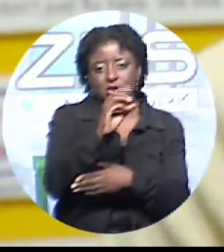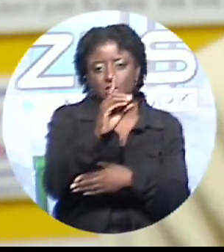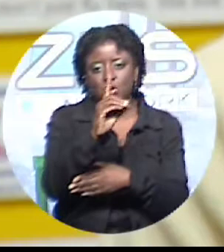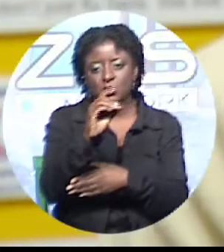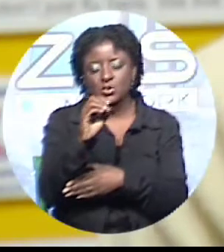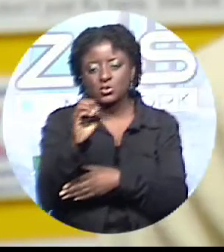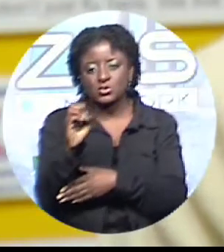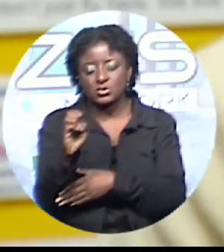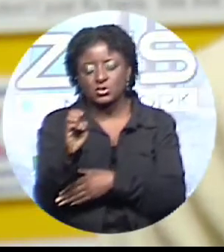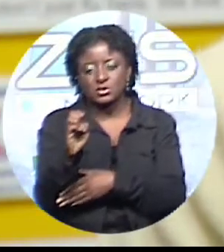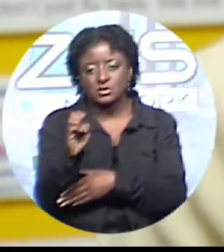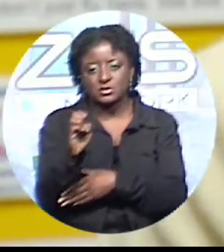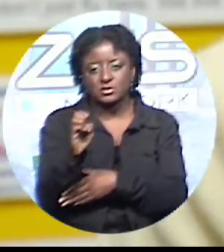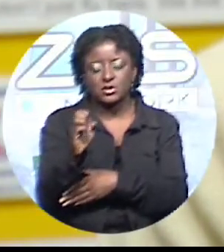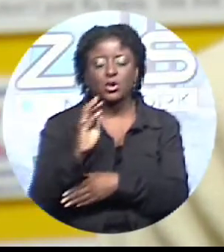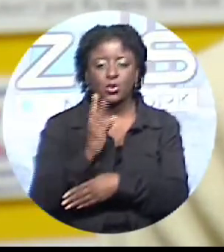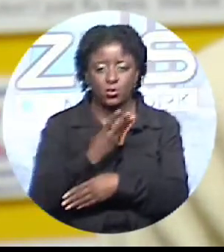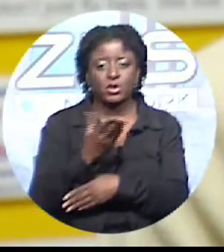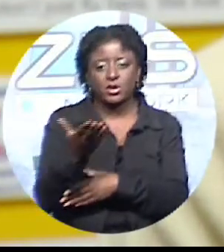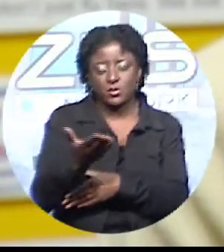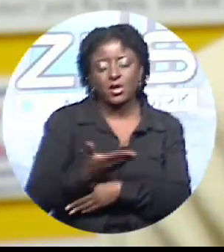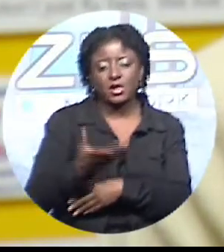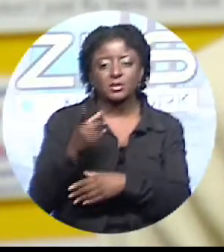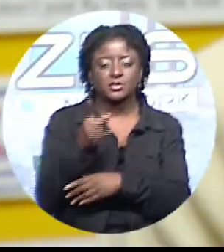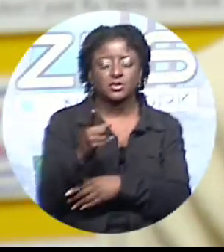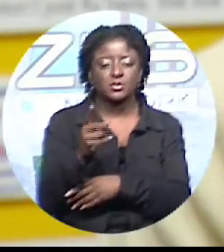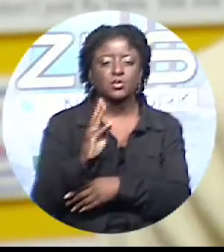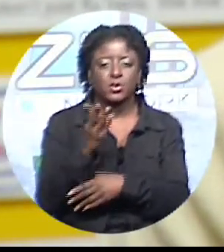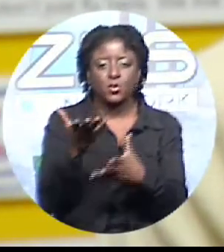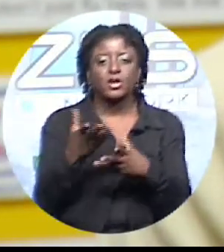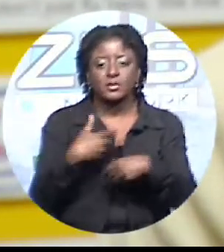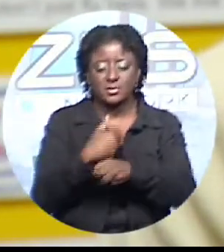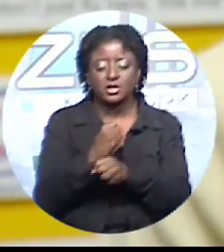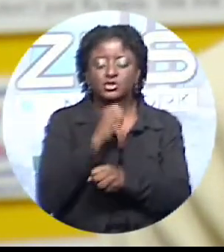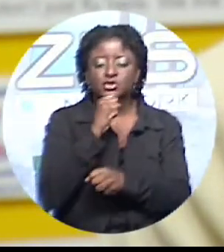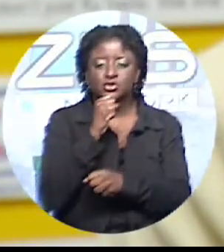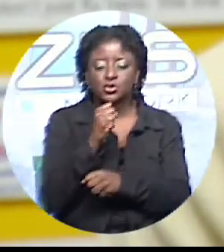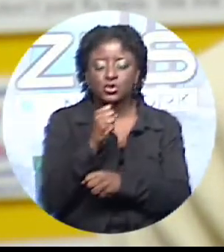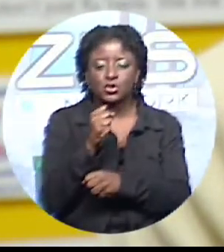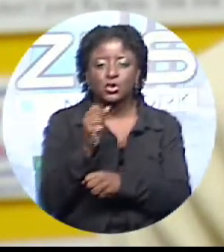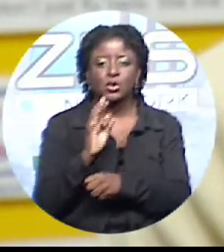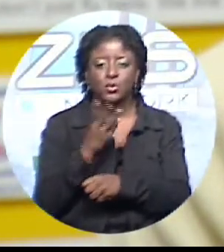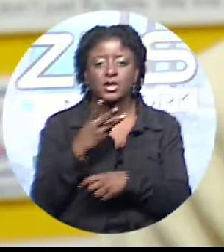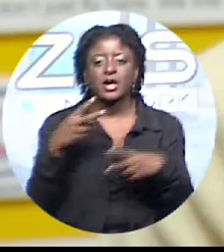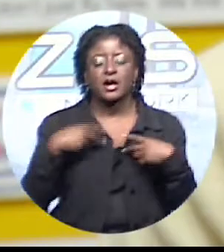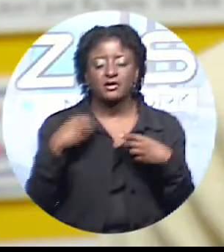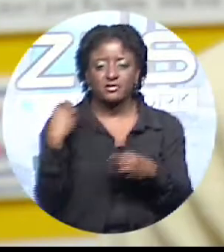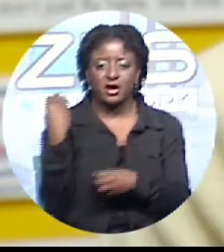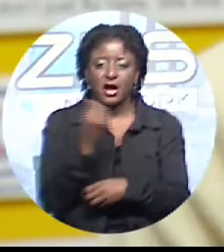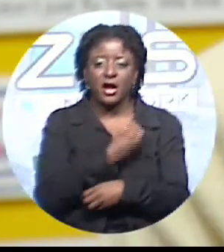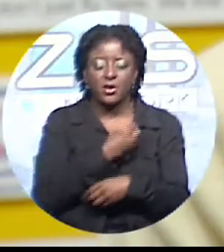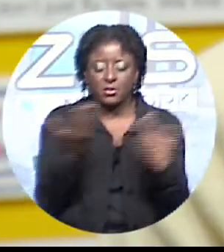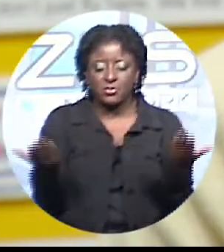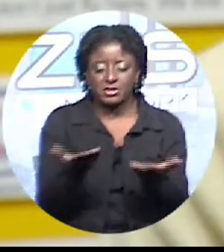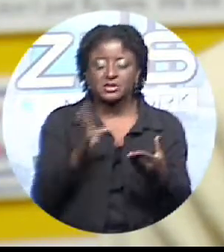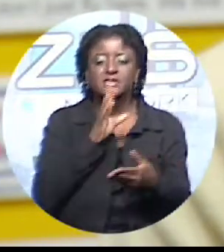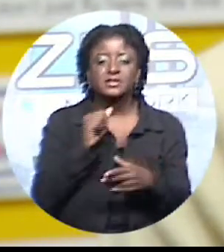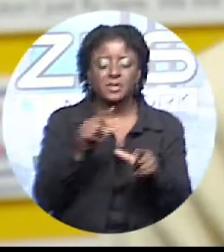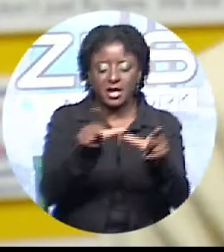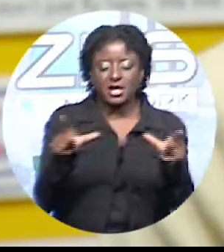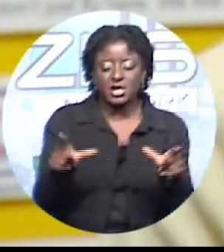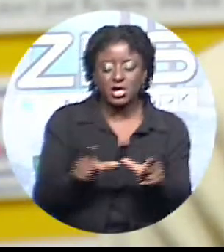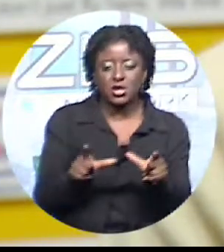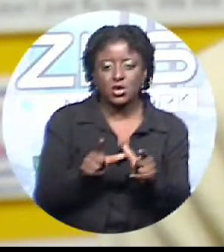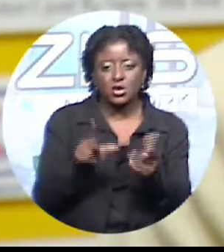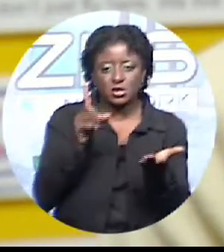media@BahamasWorldRelays.org. We welcome you. And we want to make sure that we have our presence by local media, because I assure you that